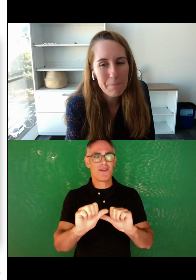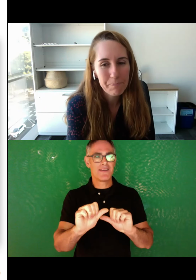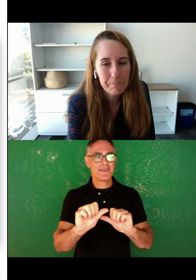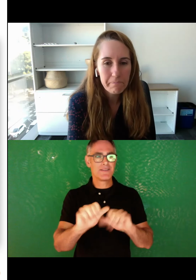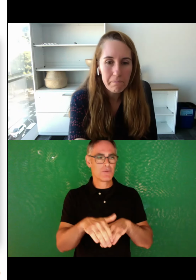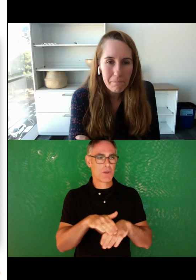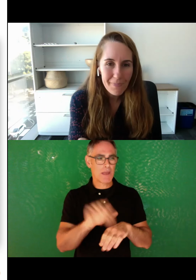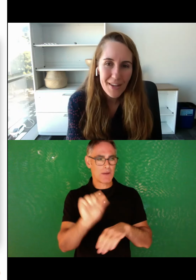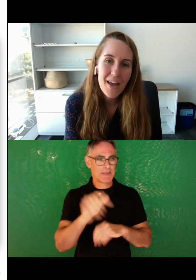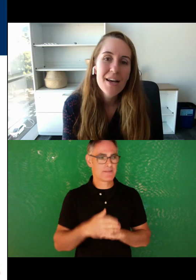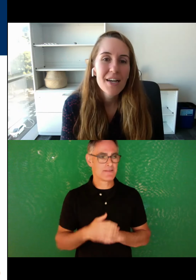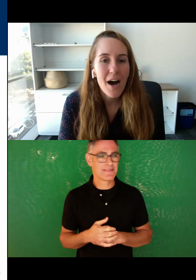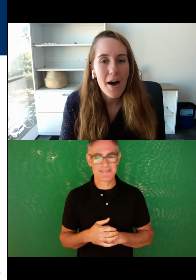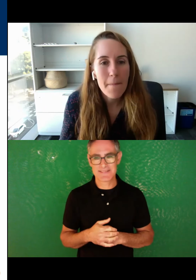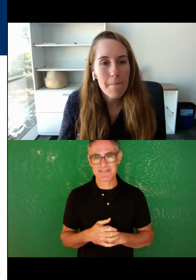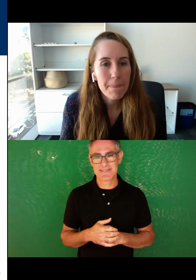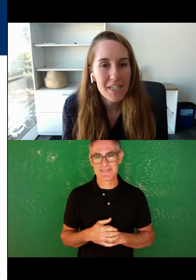a bit.